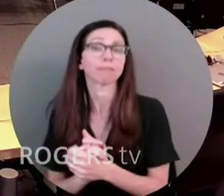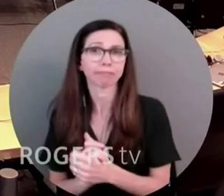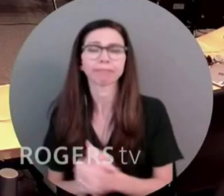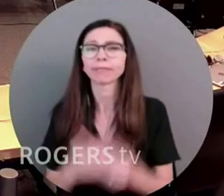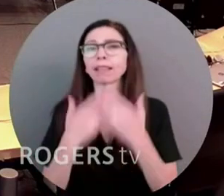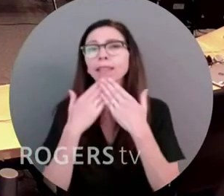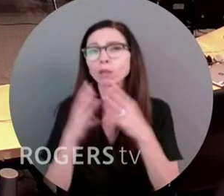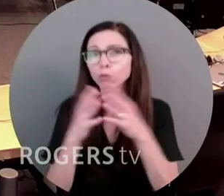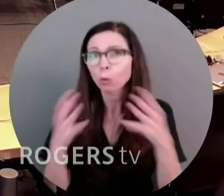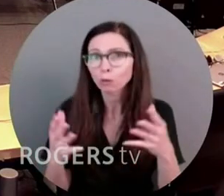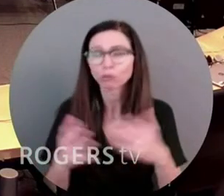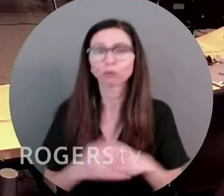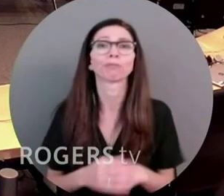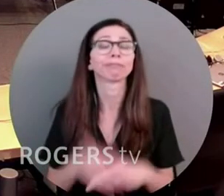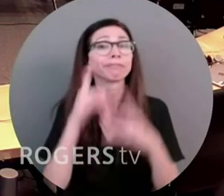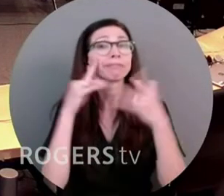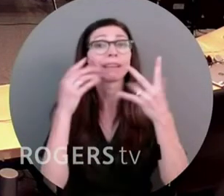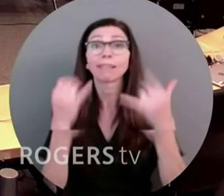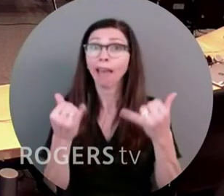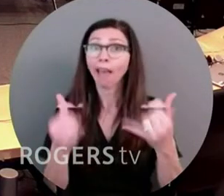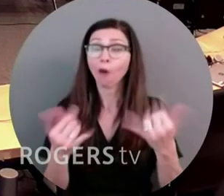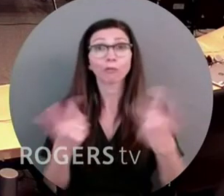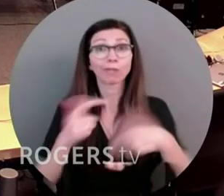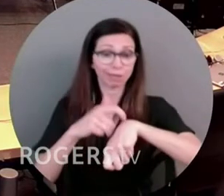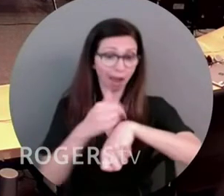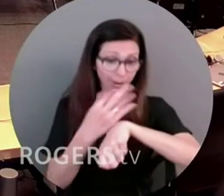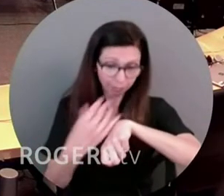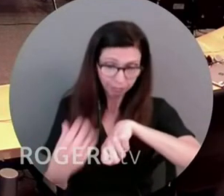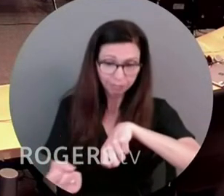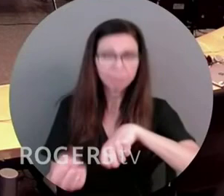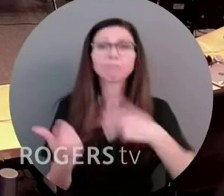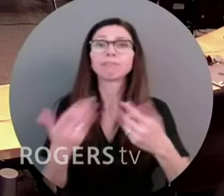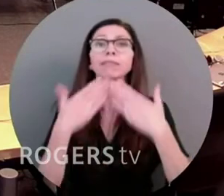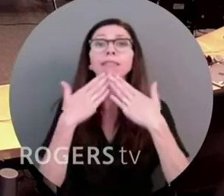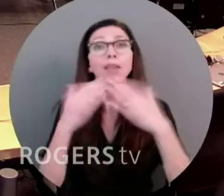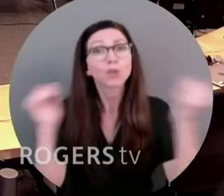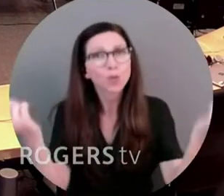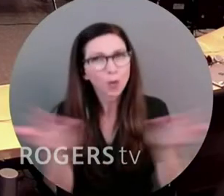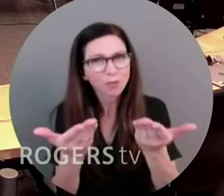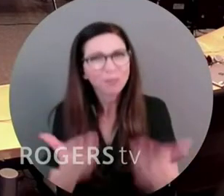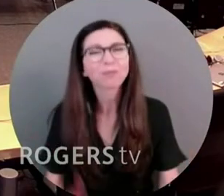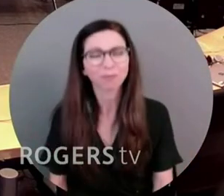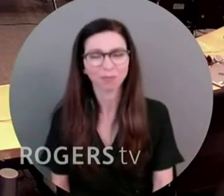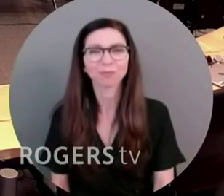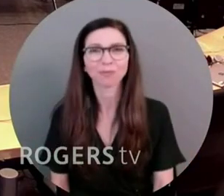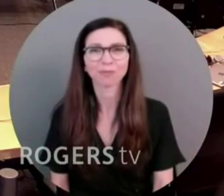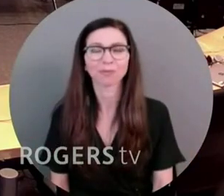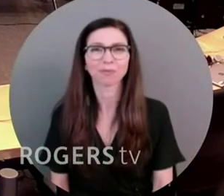This is all the time that we have. C'est tout le temps que nous disposons aujourd'hui. Thank you. Bye-bye.